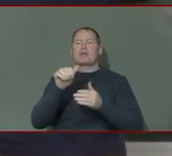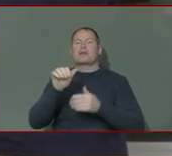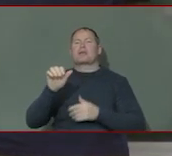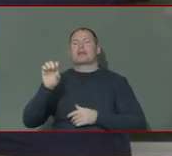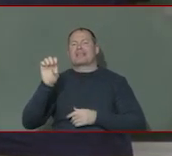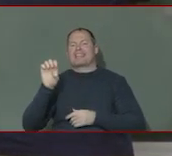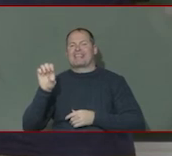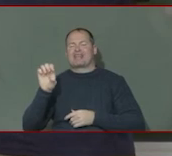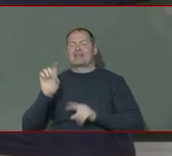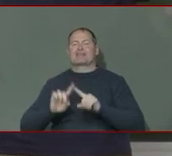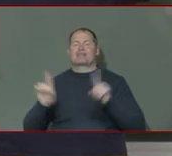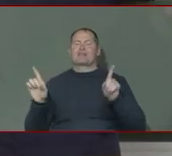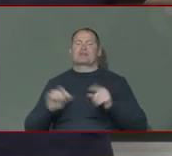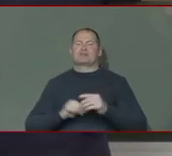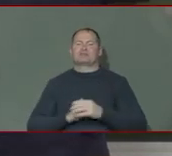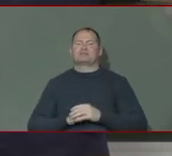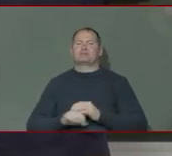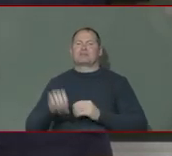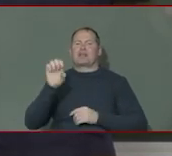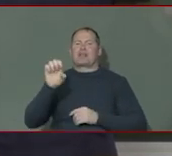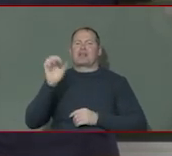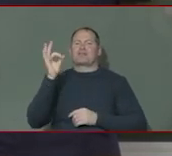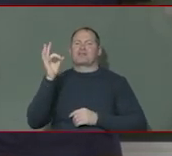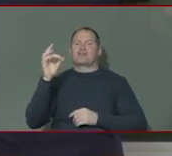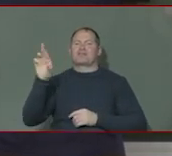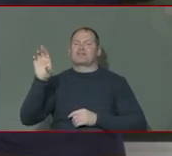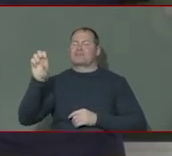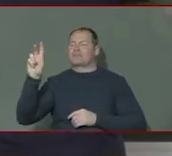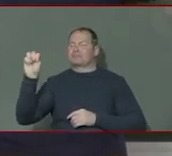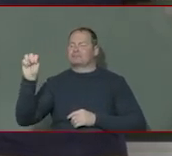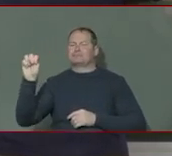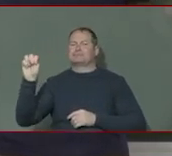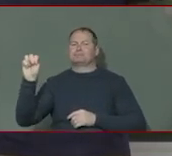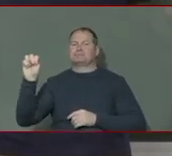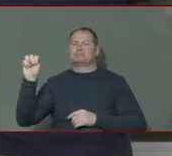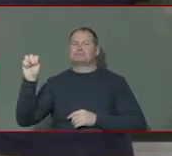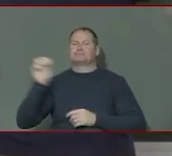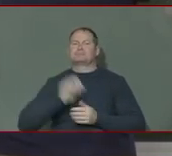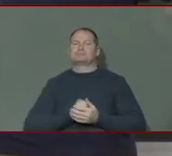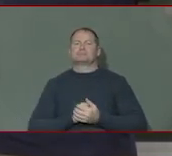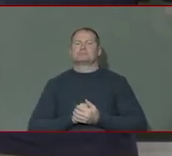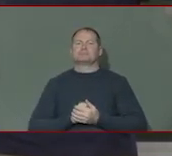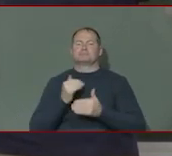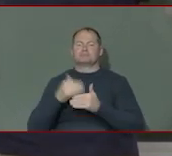Efferent. The efferent arteriole